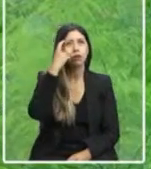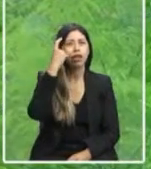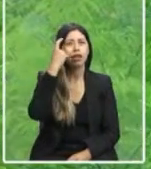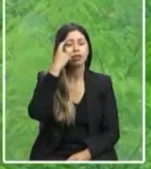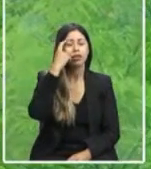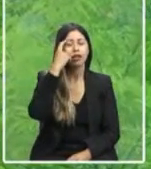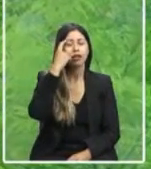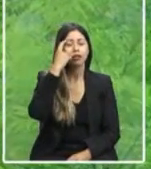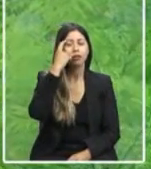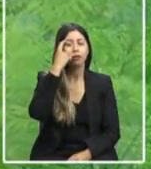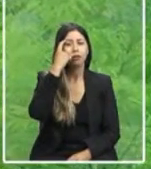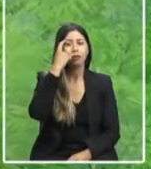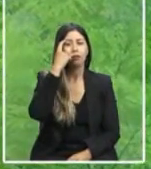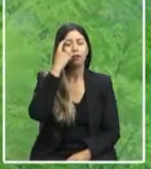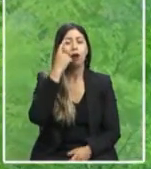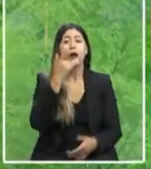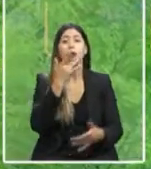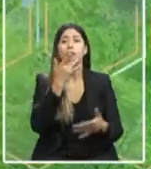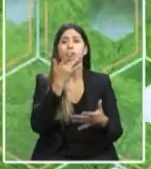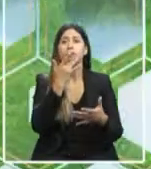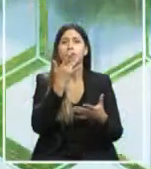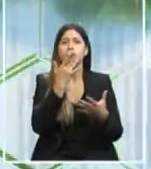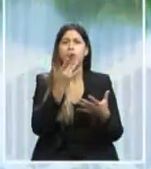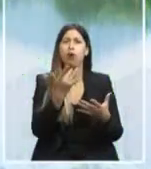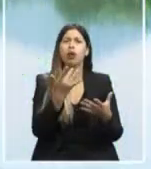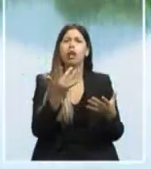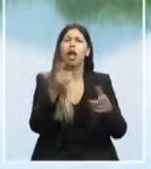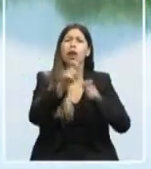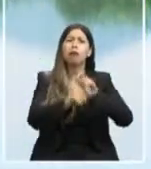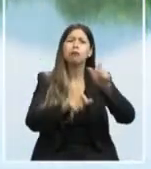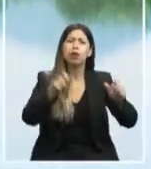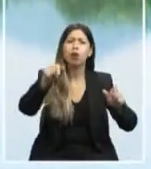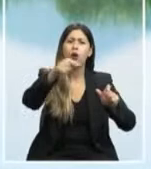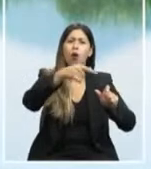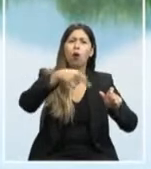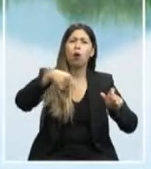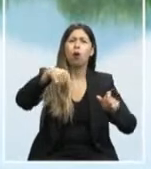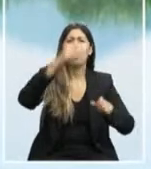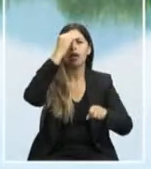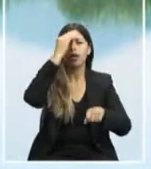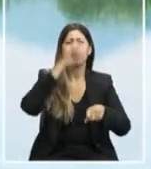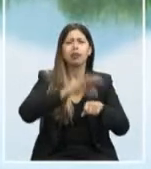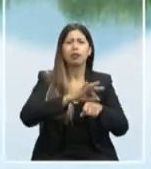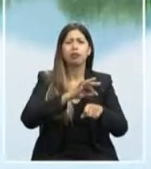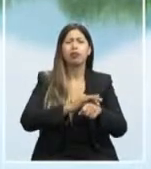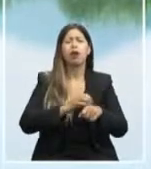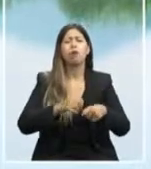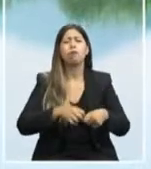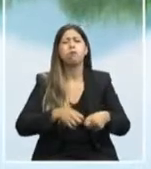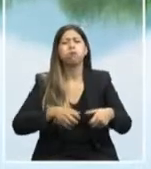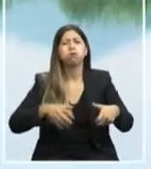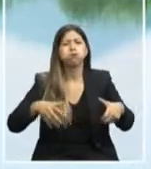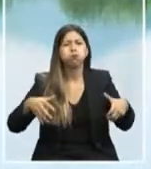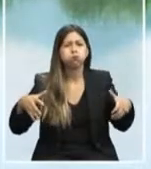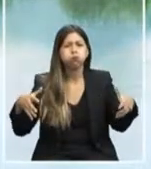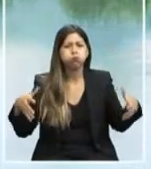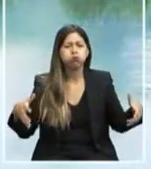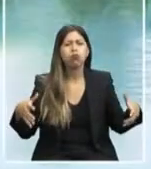today from diseases like obesity, low back pain, diabetes, short-sightedness, high blood